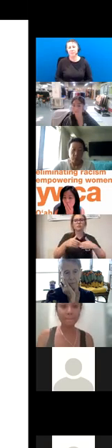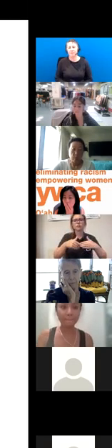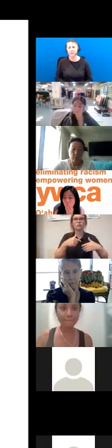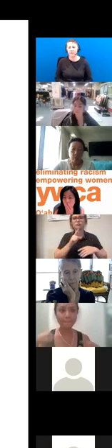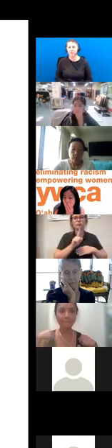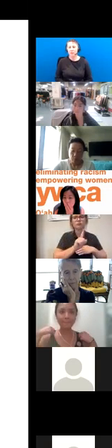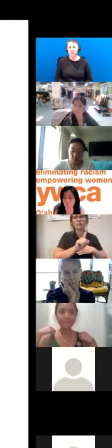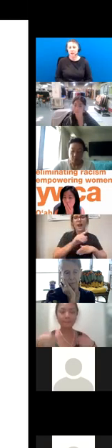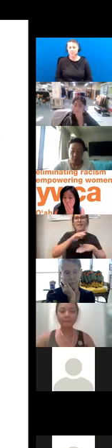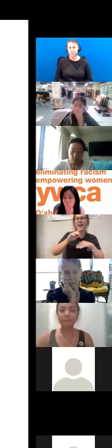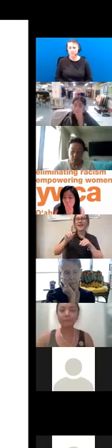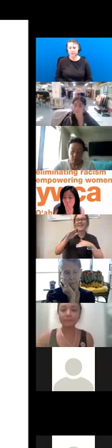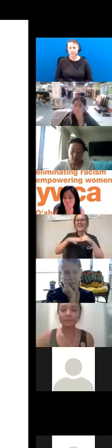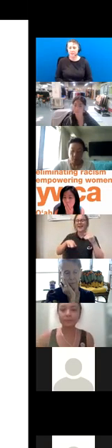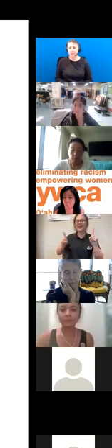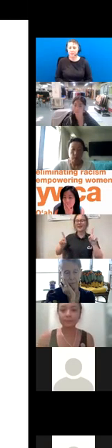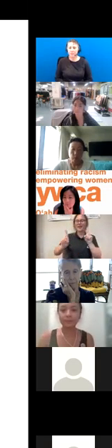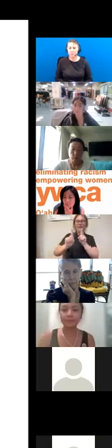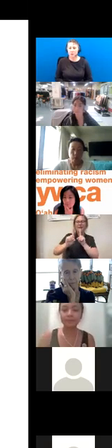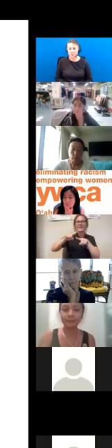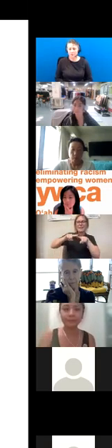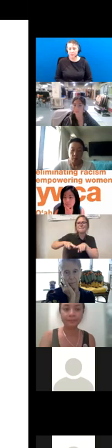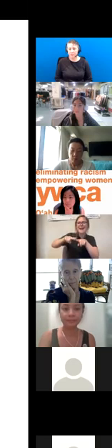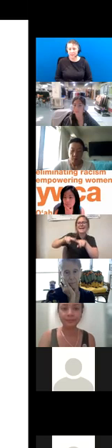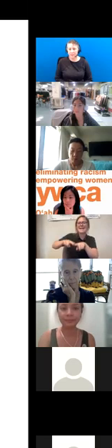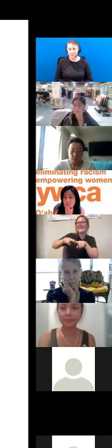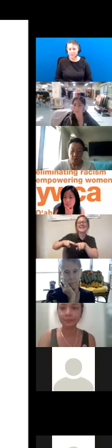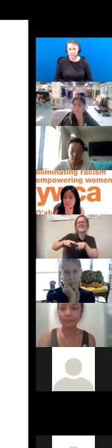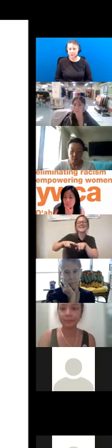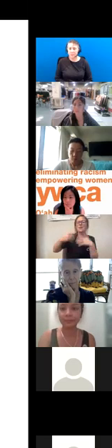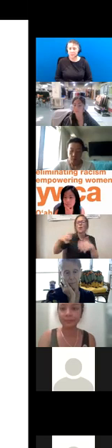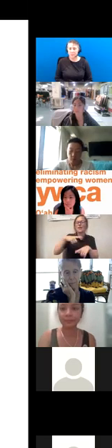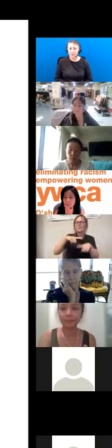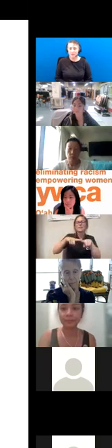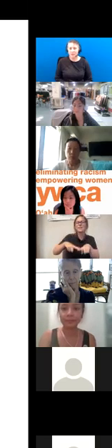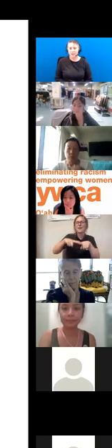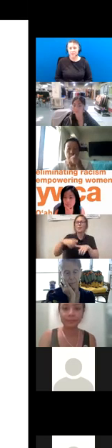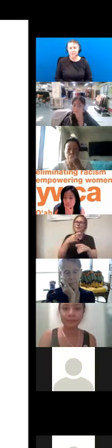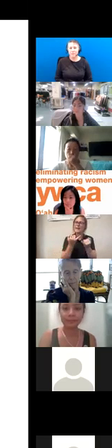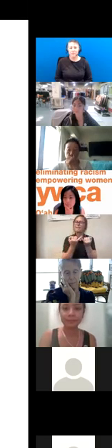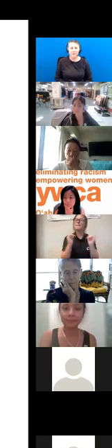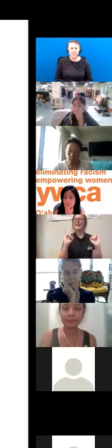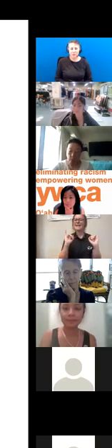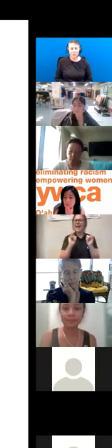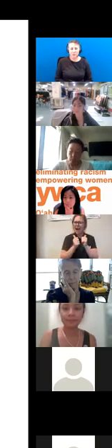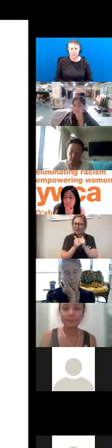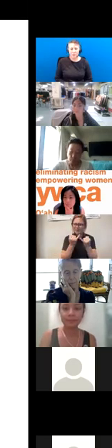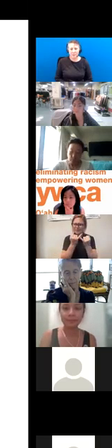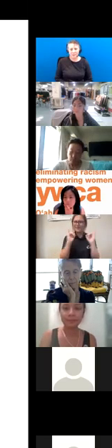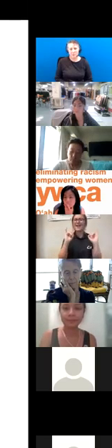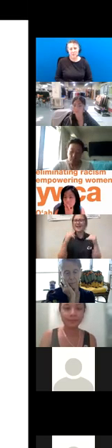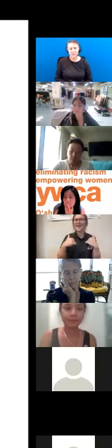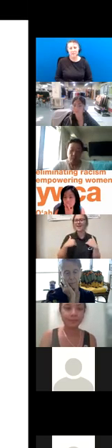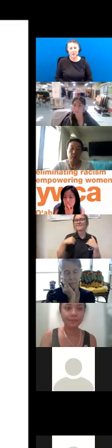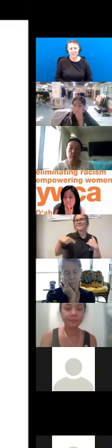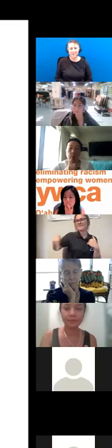can feel that they have the ability to walk through the space by themselves. that they don't have to be dependent on another person.